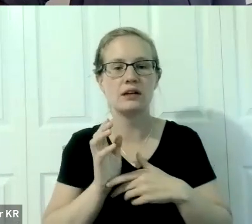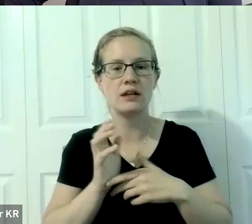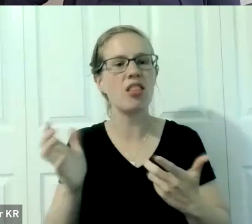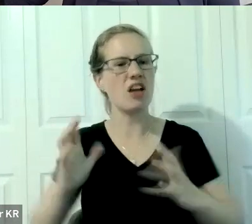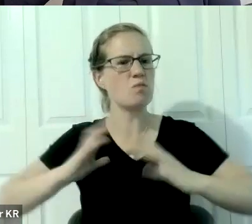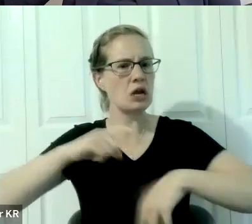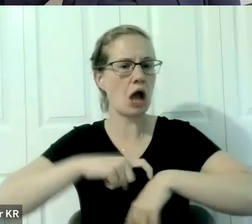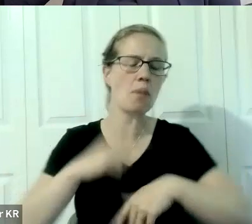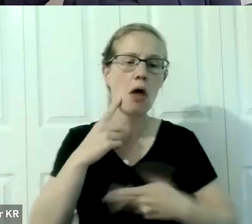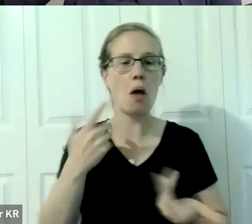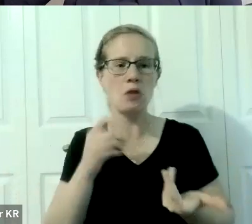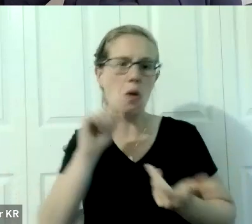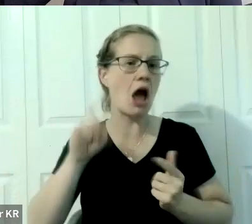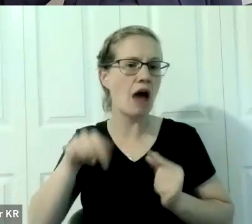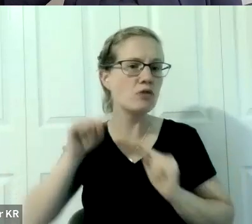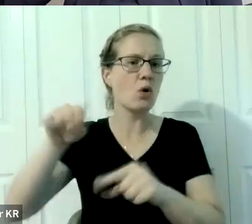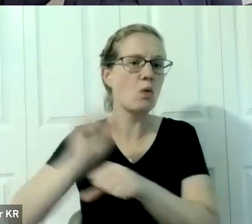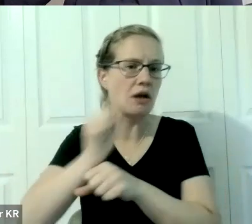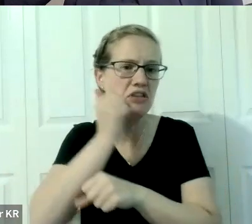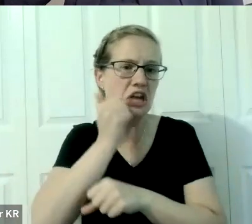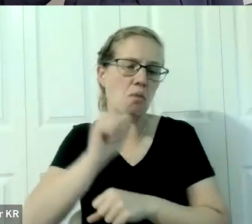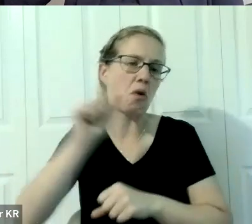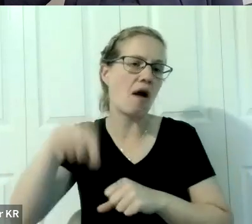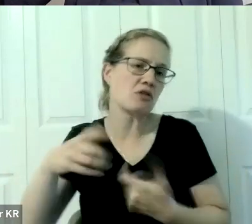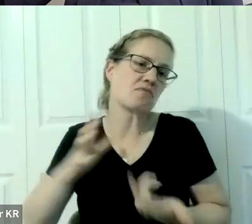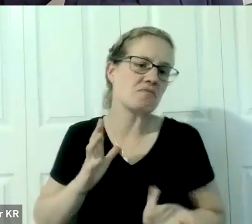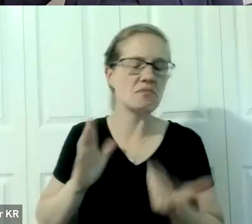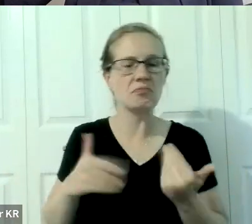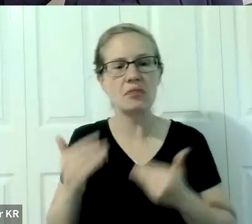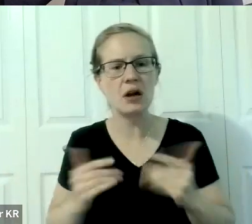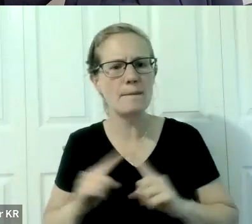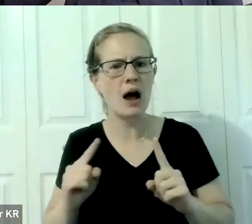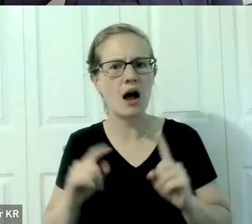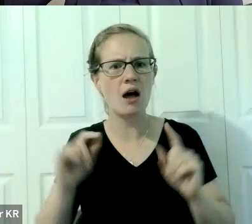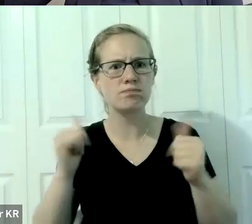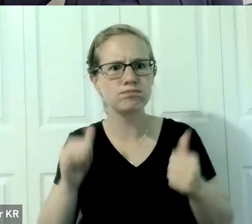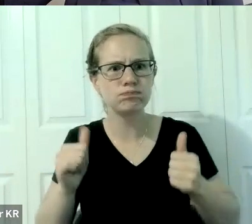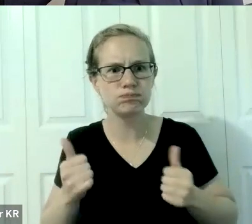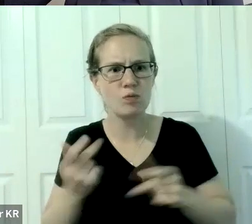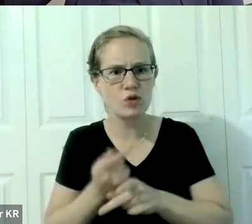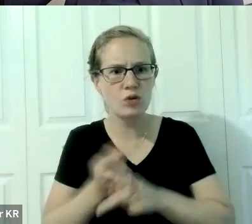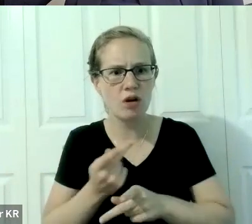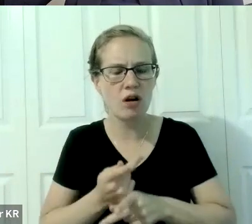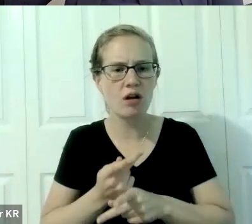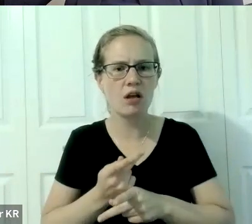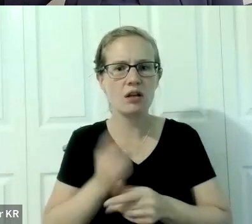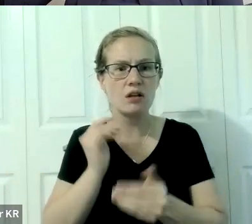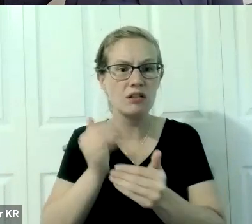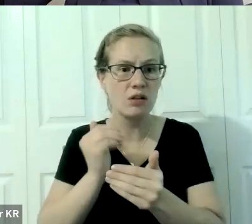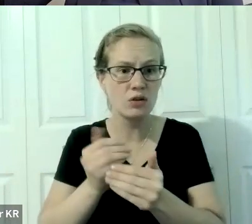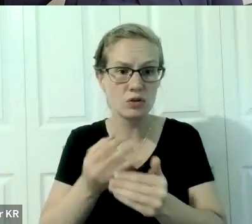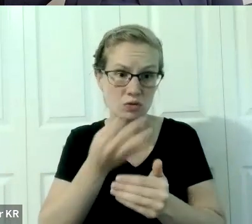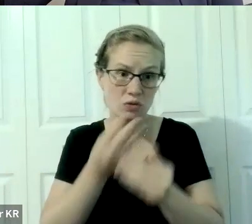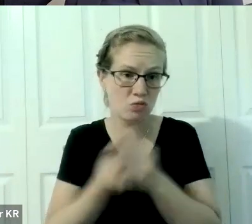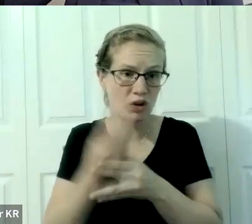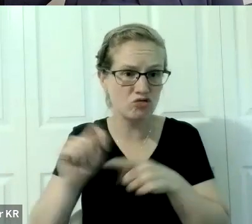and so I didn't necessarily have to go into work every day. But it got more and more difficult. And as it got close to going to spring training,